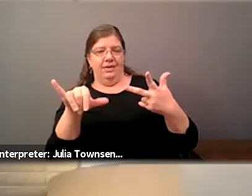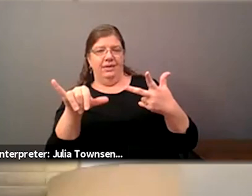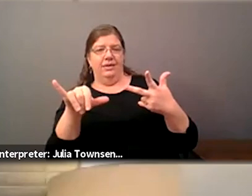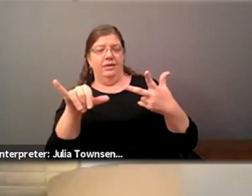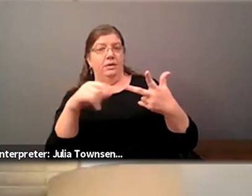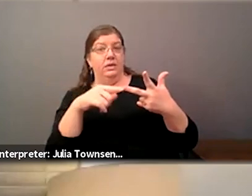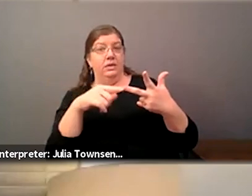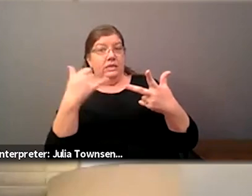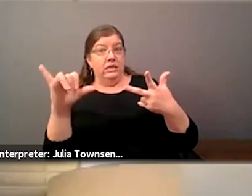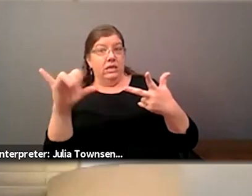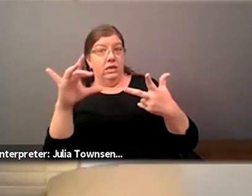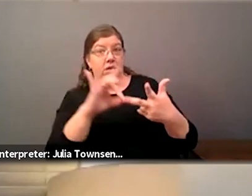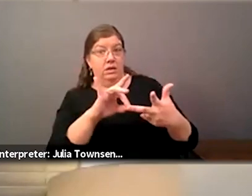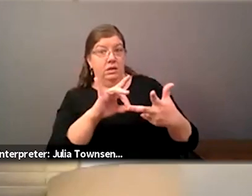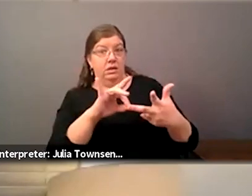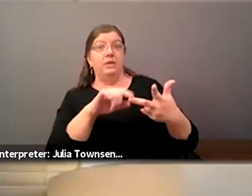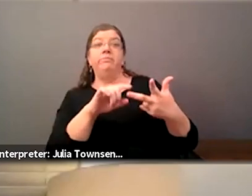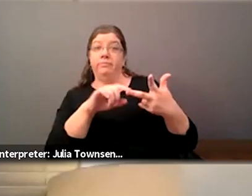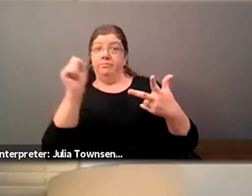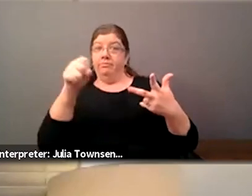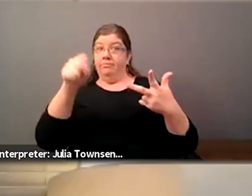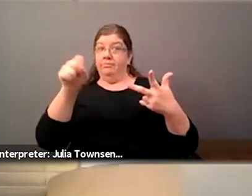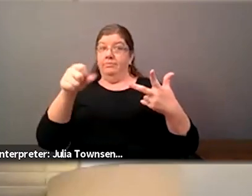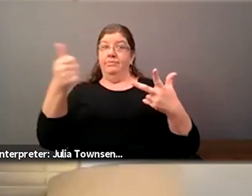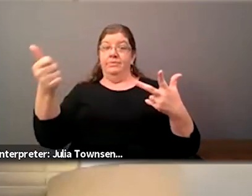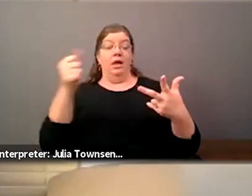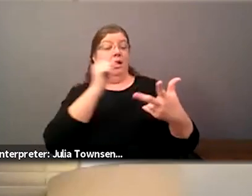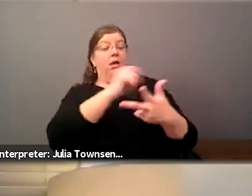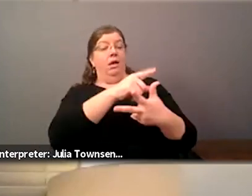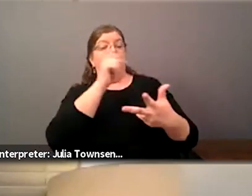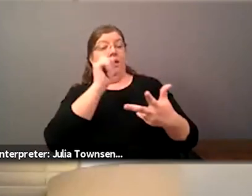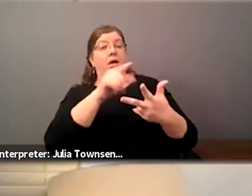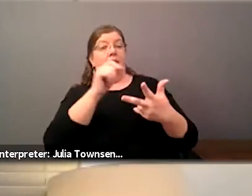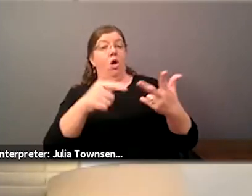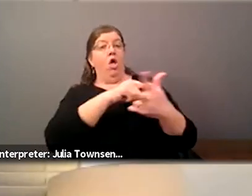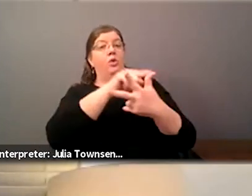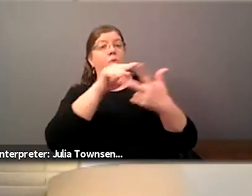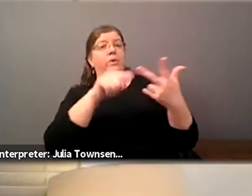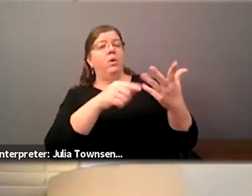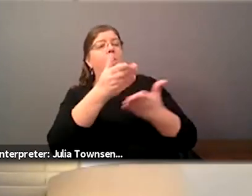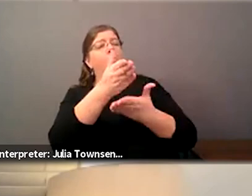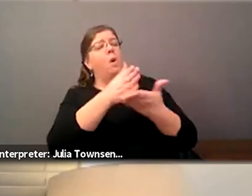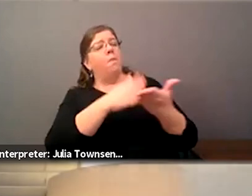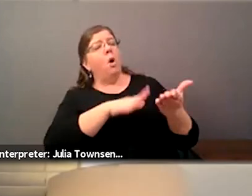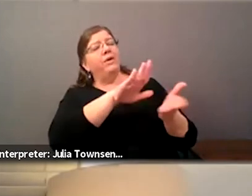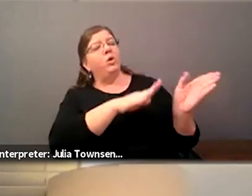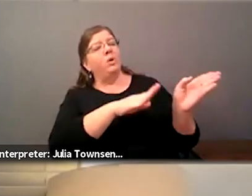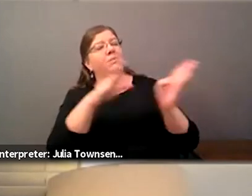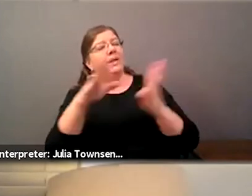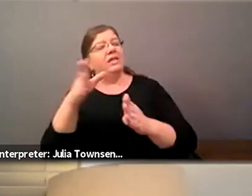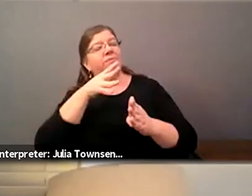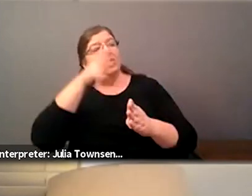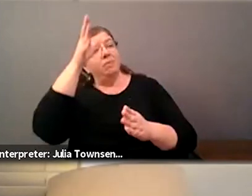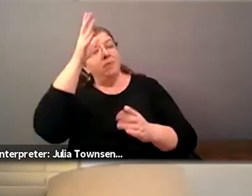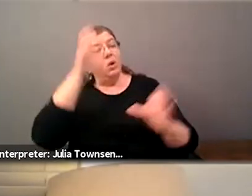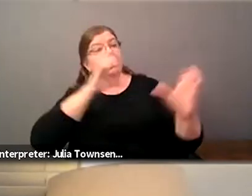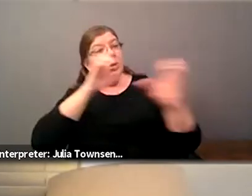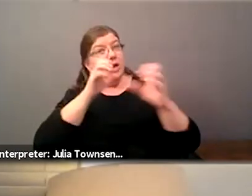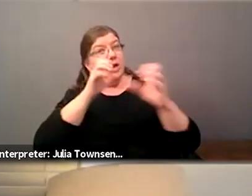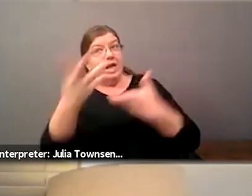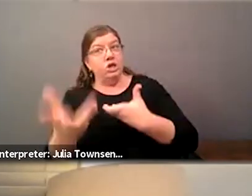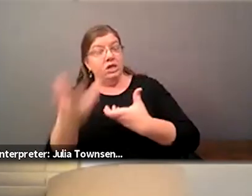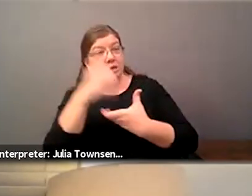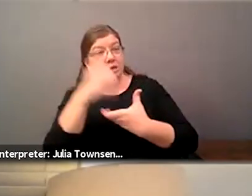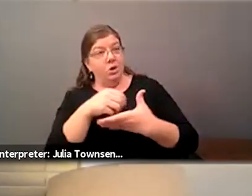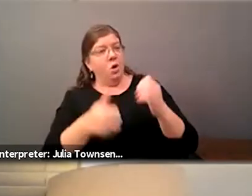bradley still here yes he is oh good i'd like to ask all three of you what part of your plans for parent communication and engagement